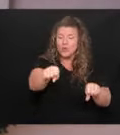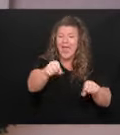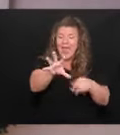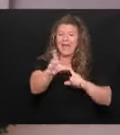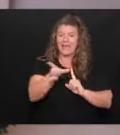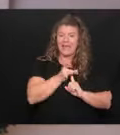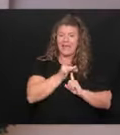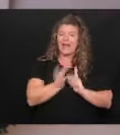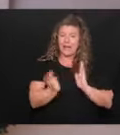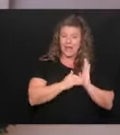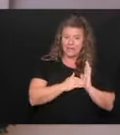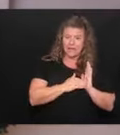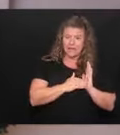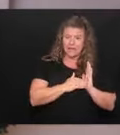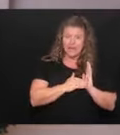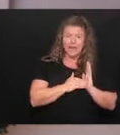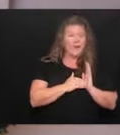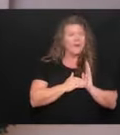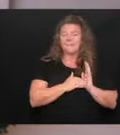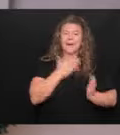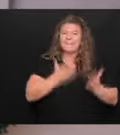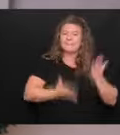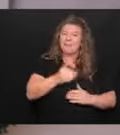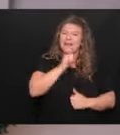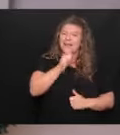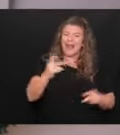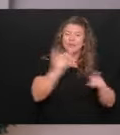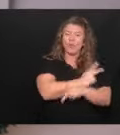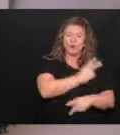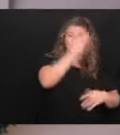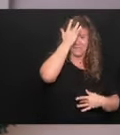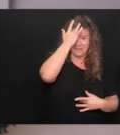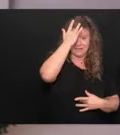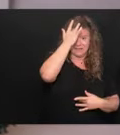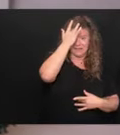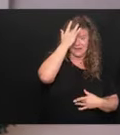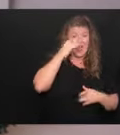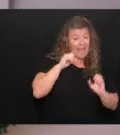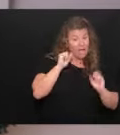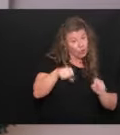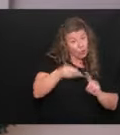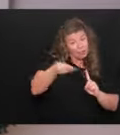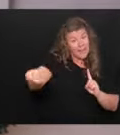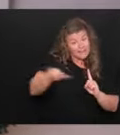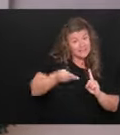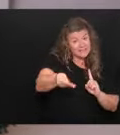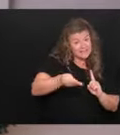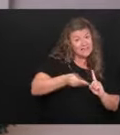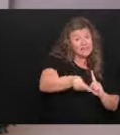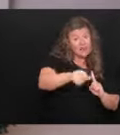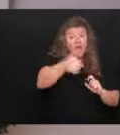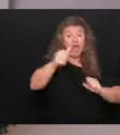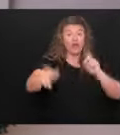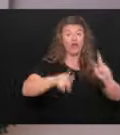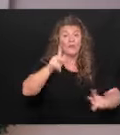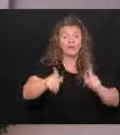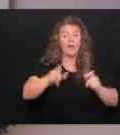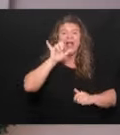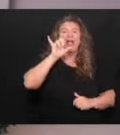in the way of symptoms themselves, but they could potentially spread it to other people. And that's where the